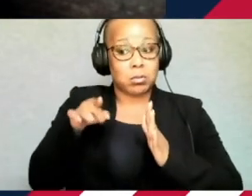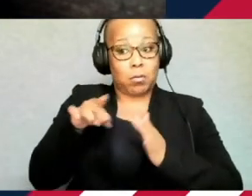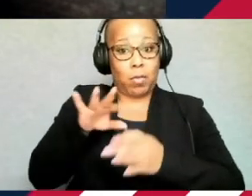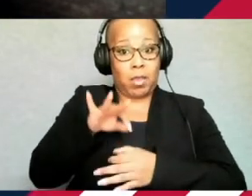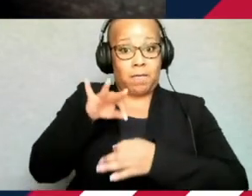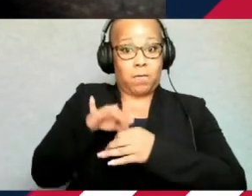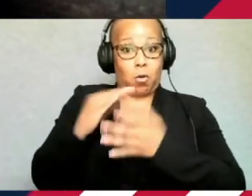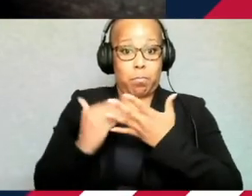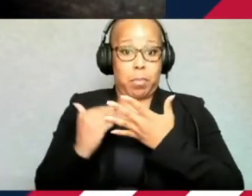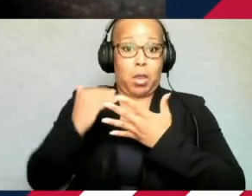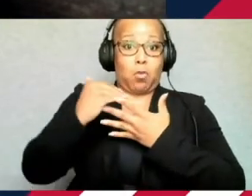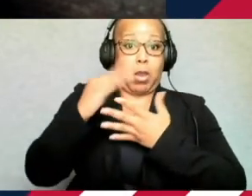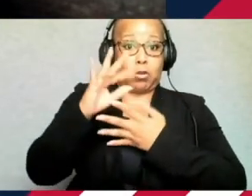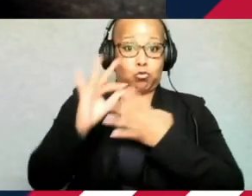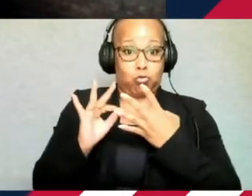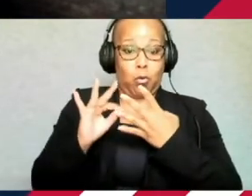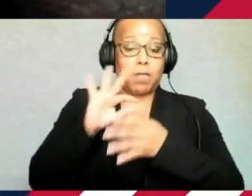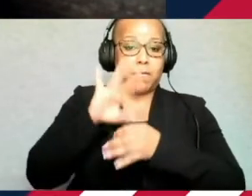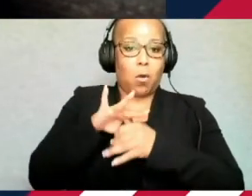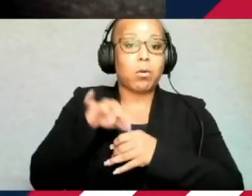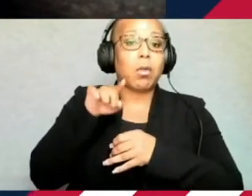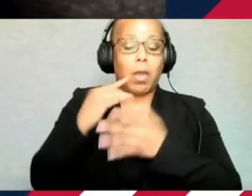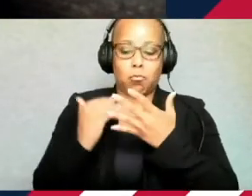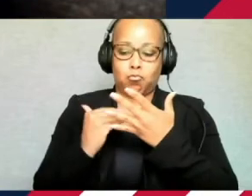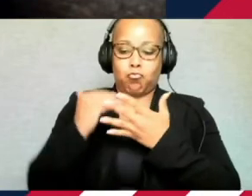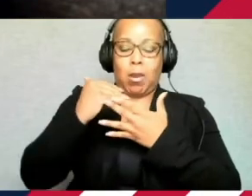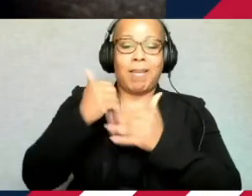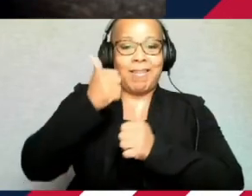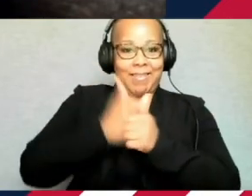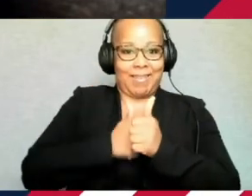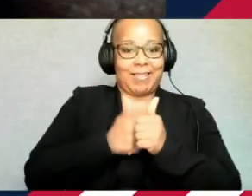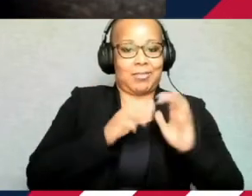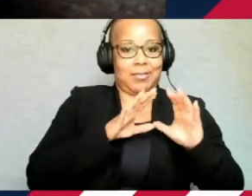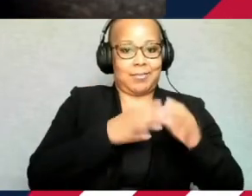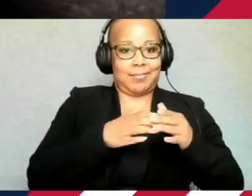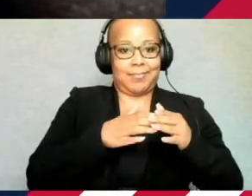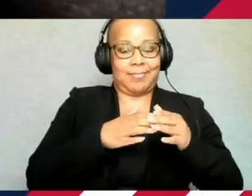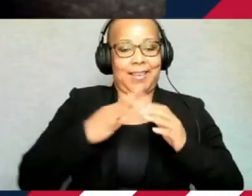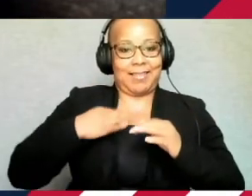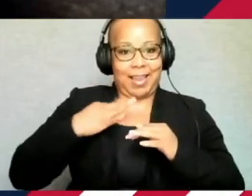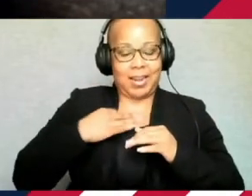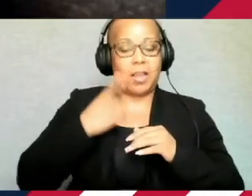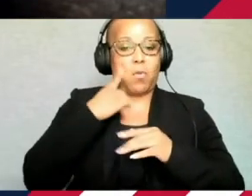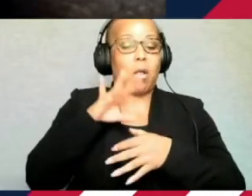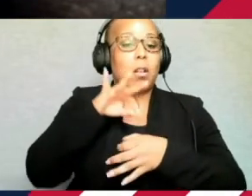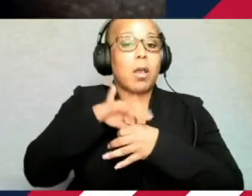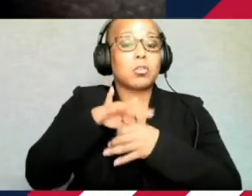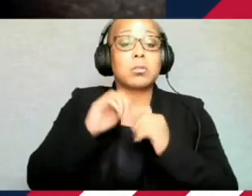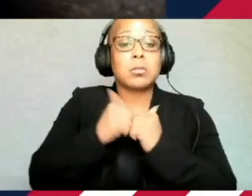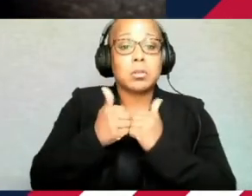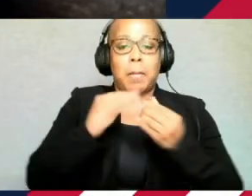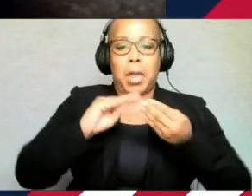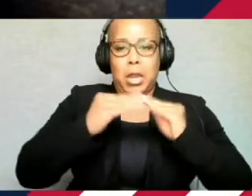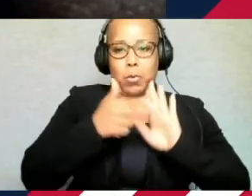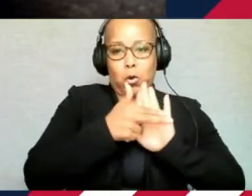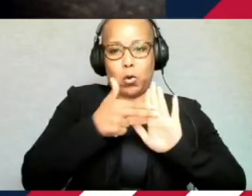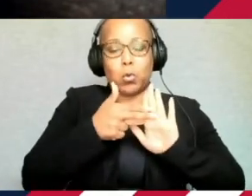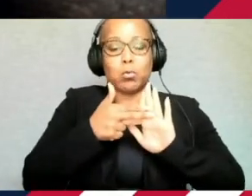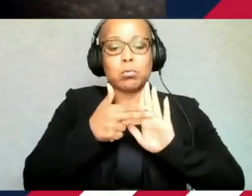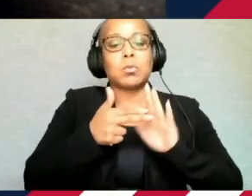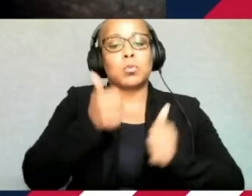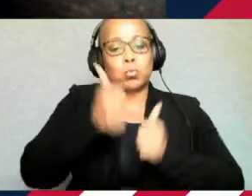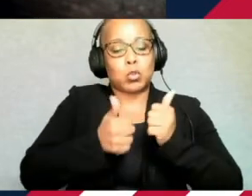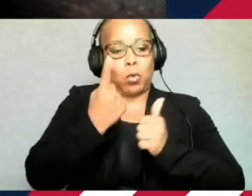choice voting, as I'm sure you know, they simply rank each candidate in an election by a number to express which candidate they